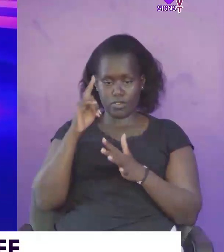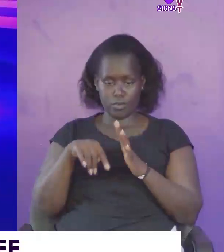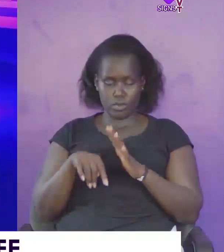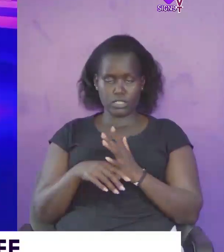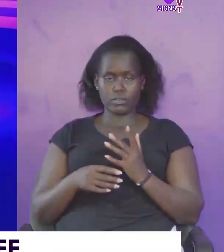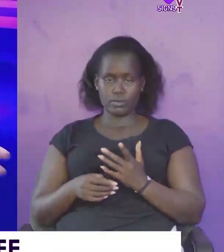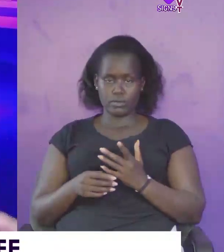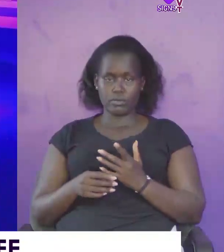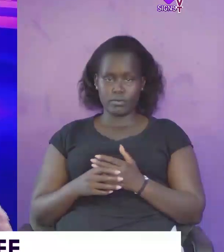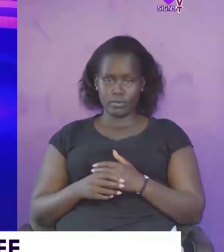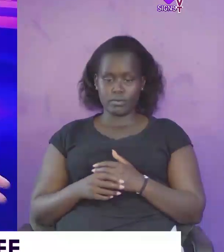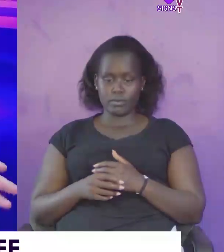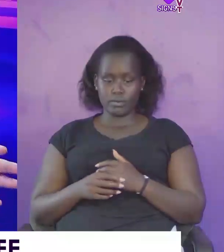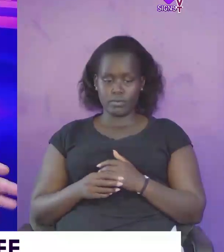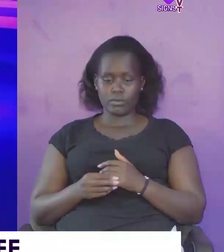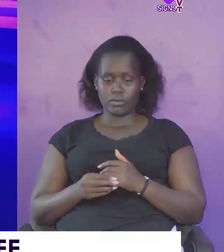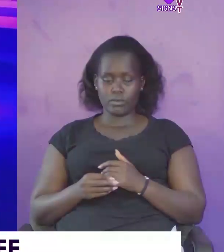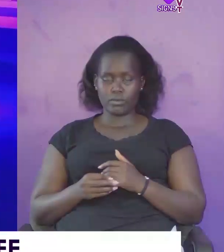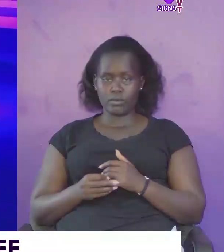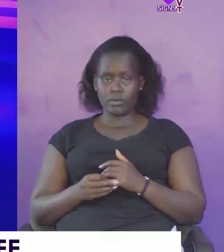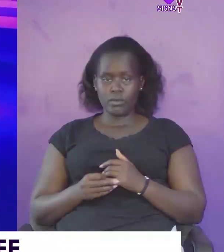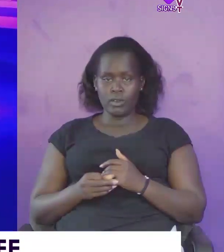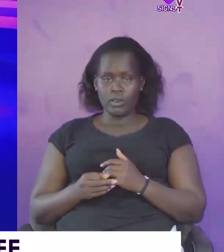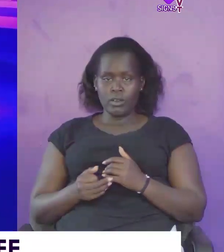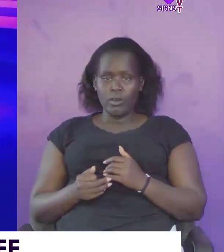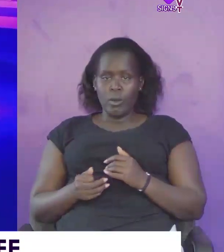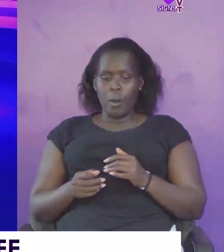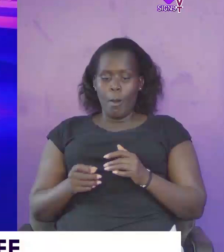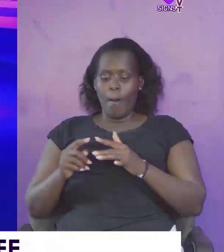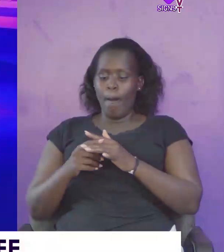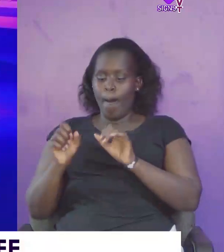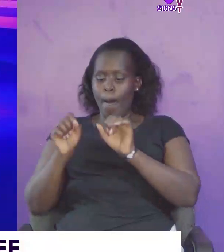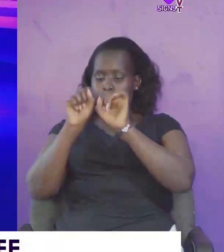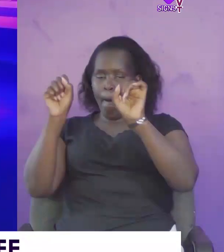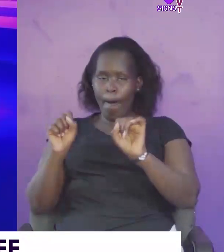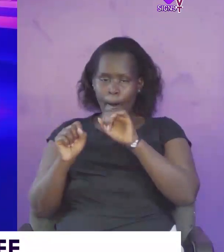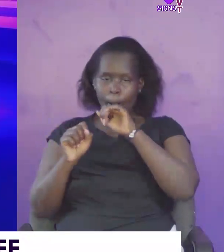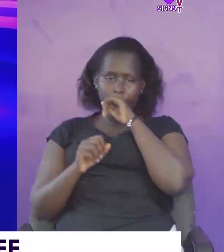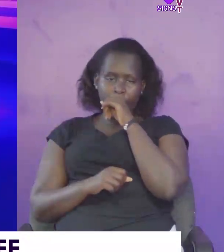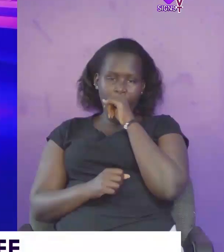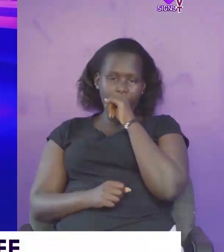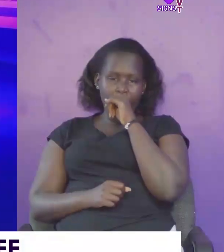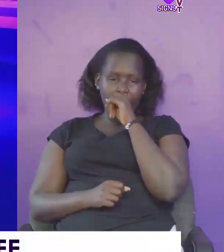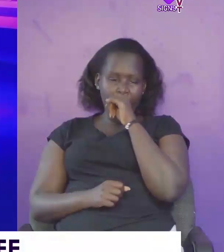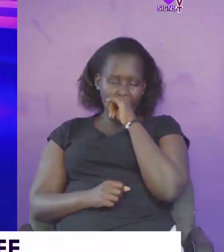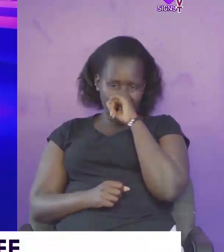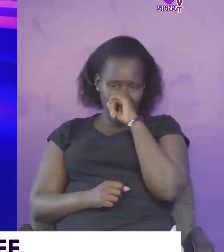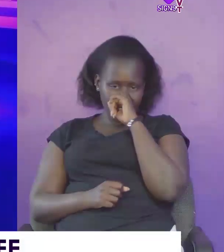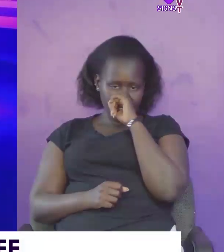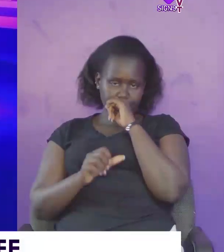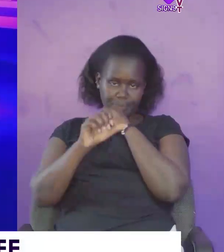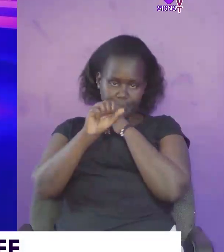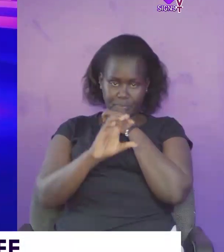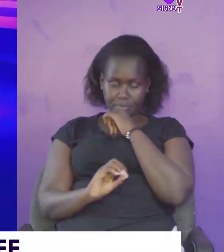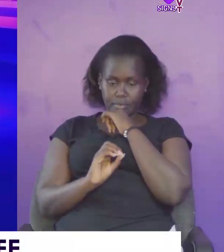the society is a product of certain of a certain you know systemic you know of a certain systemic outline. Yeah. So I